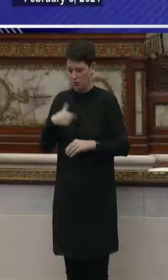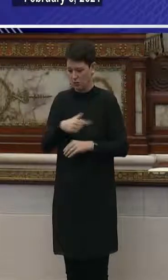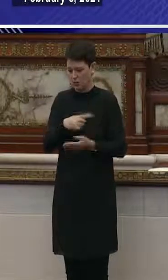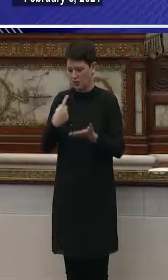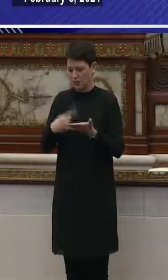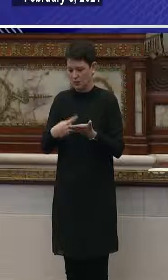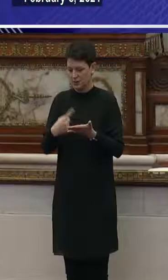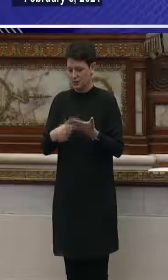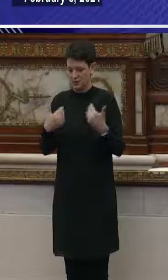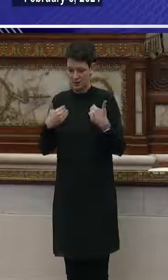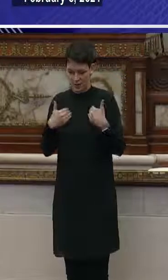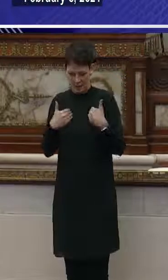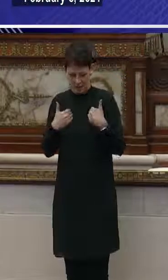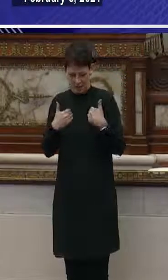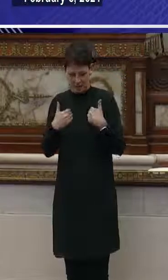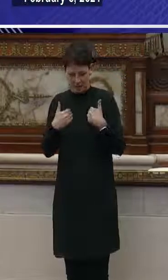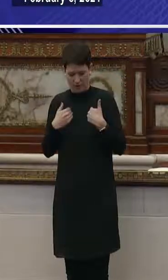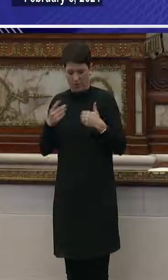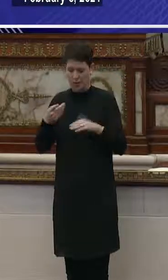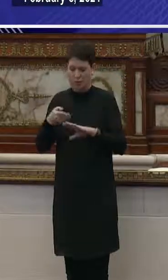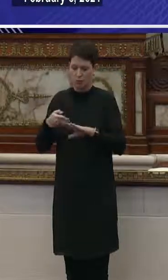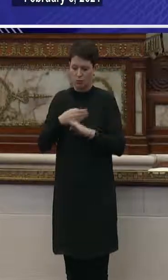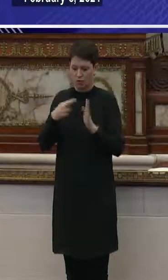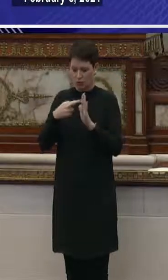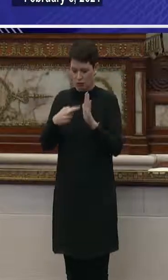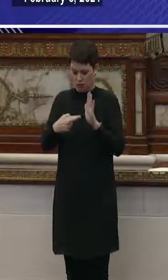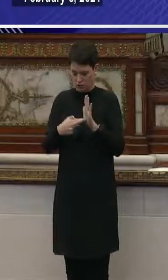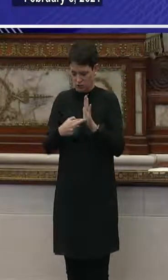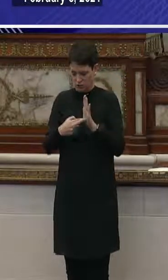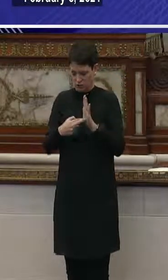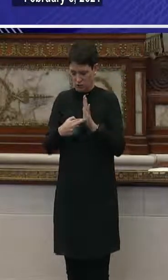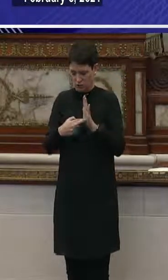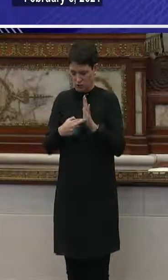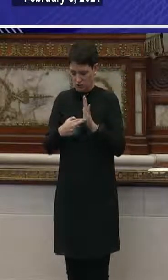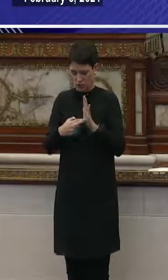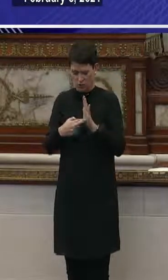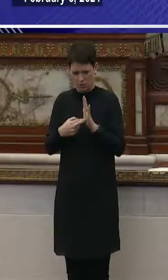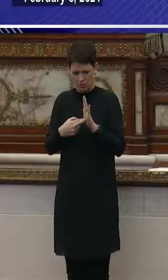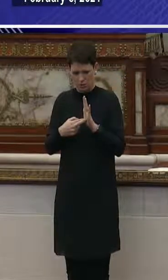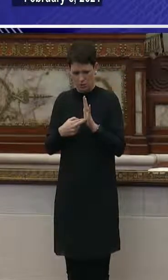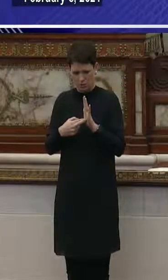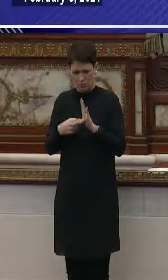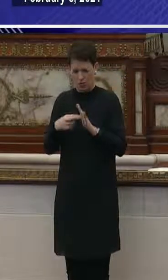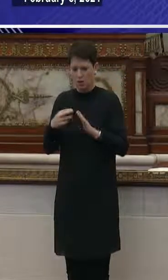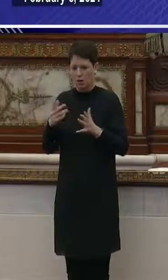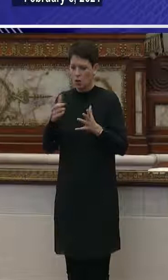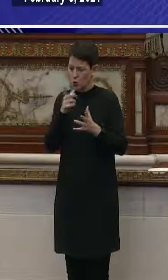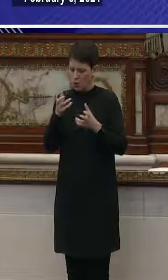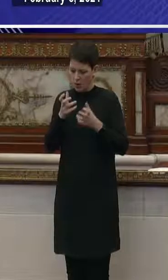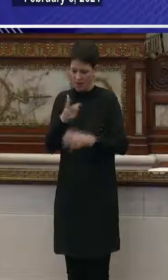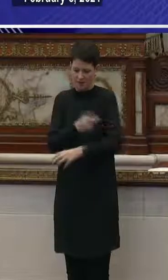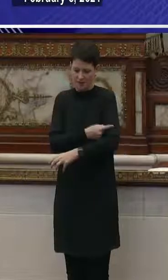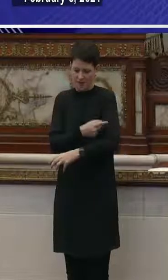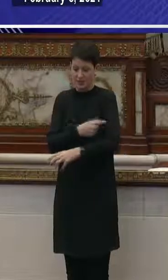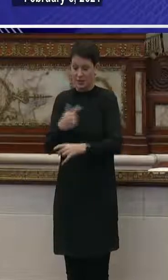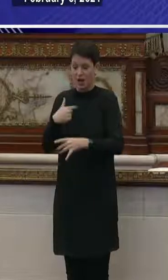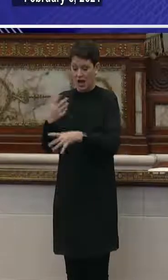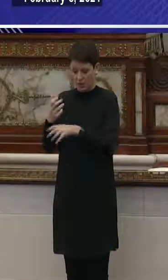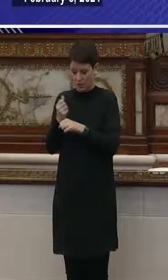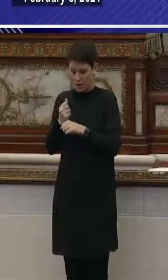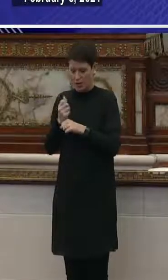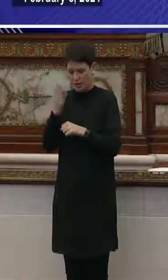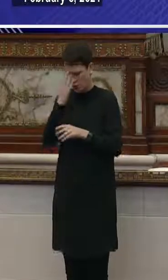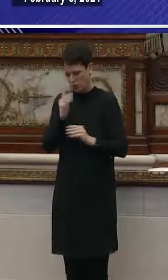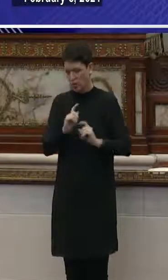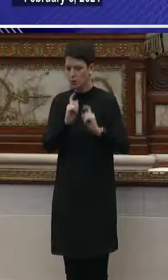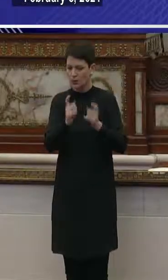having a pre-registered expressive interest in the vaccine. I have received, and I know you